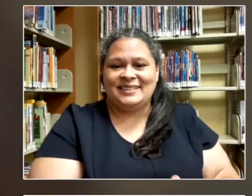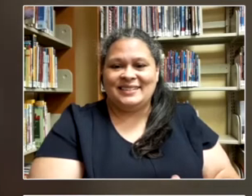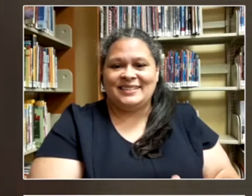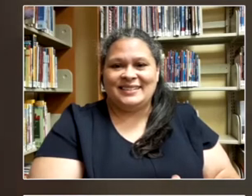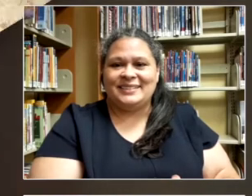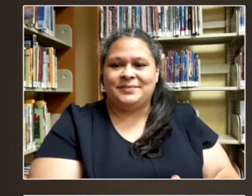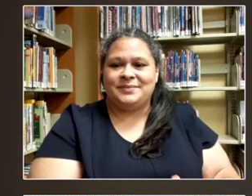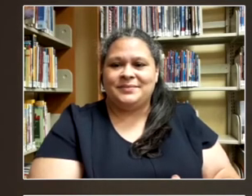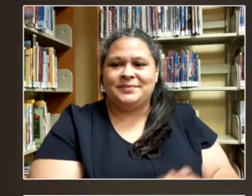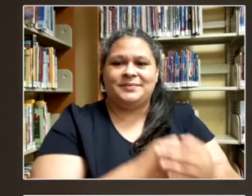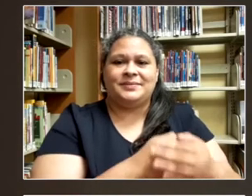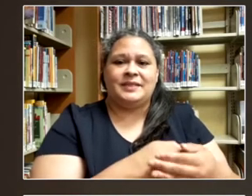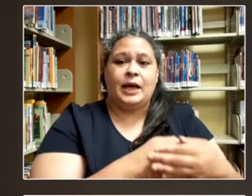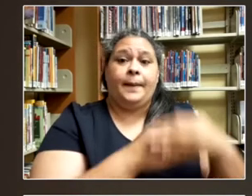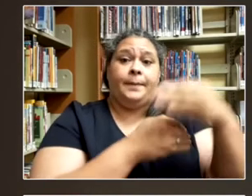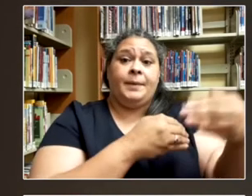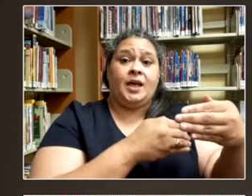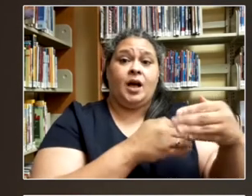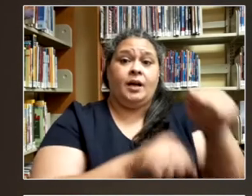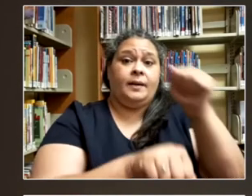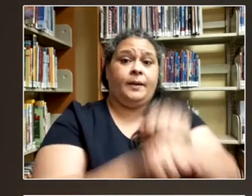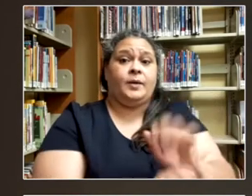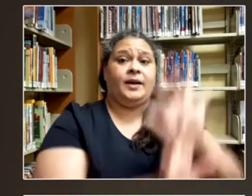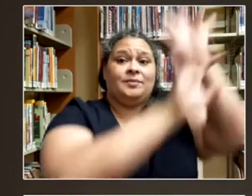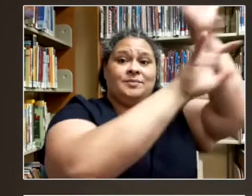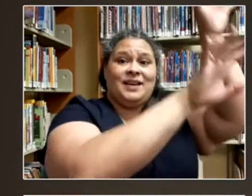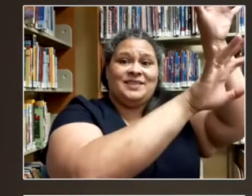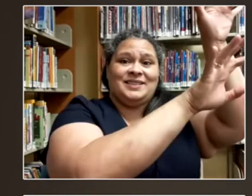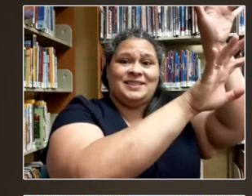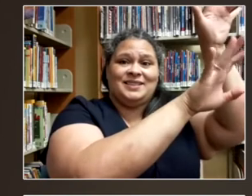Young. Beyond the Great Mountains.